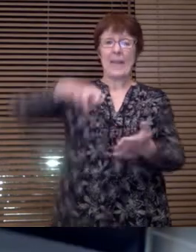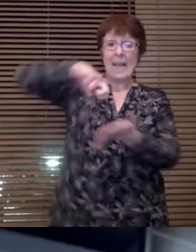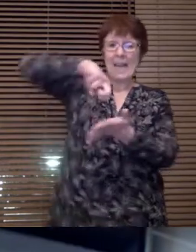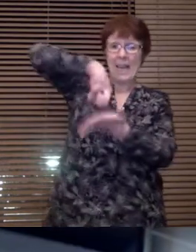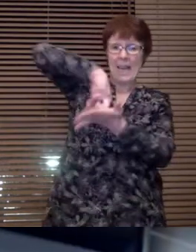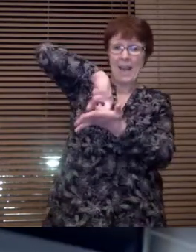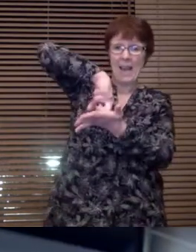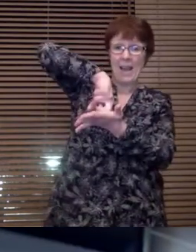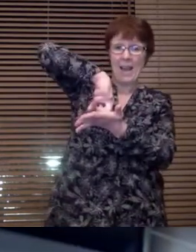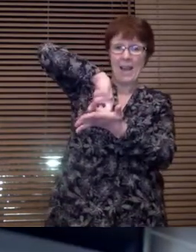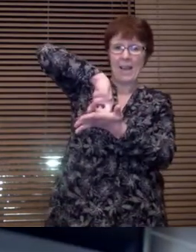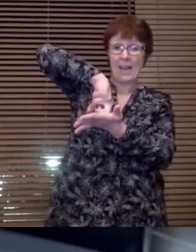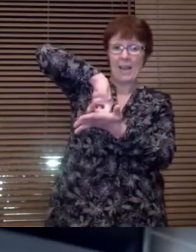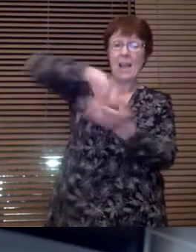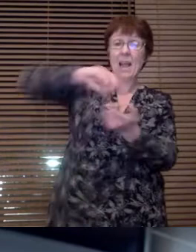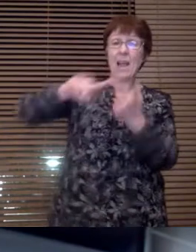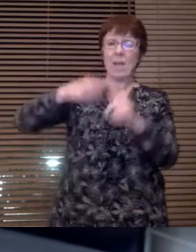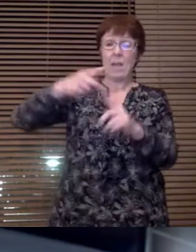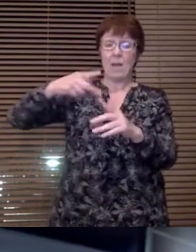hands over the shoulders.